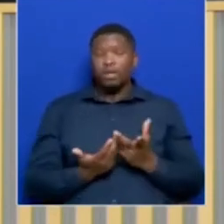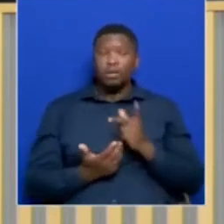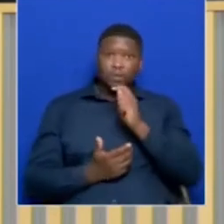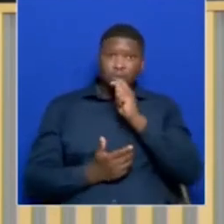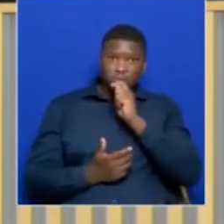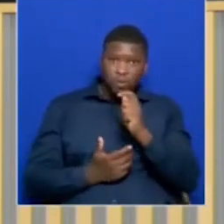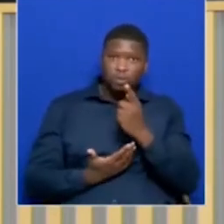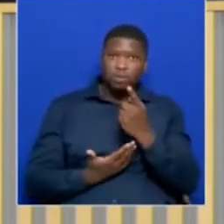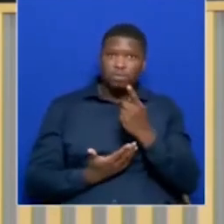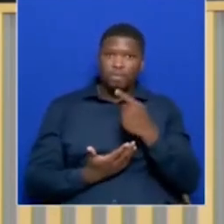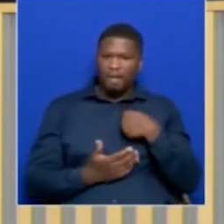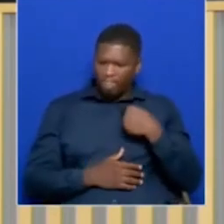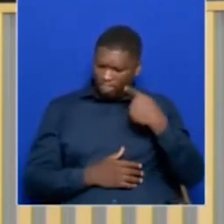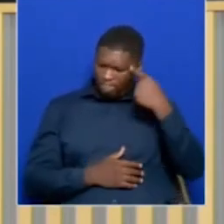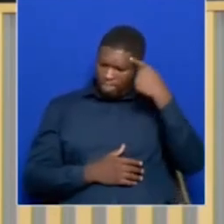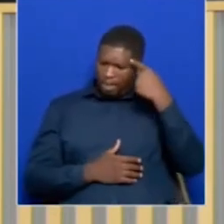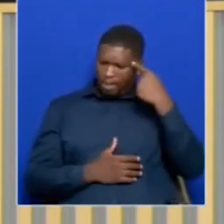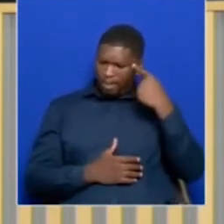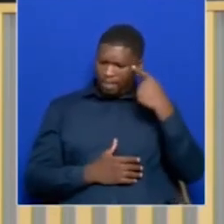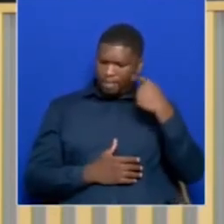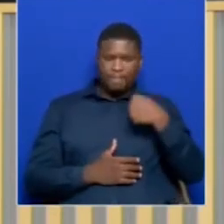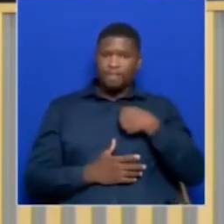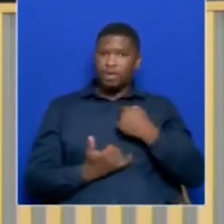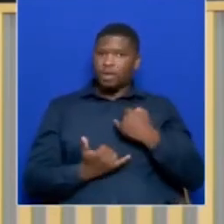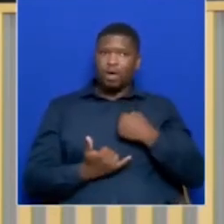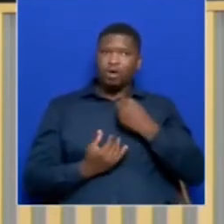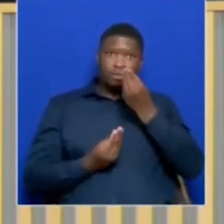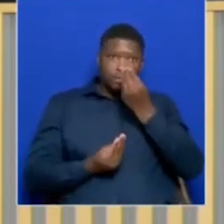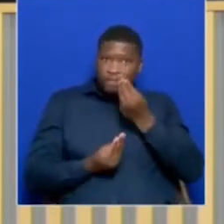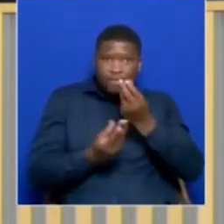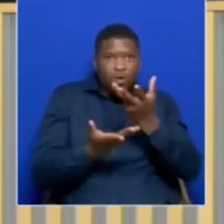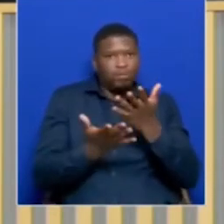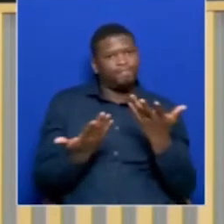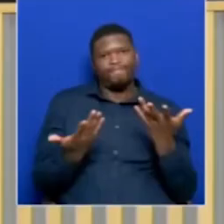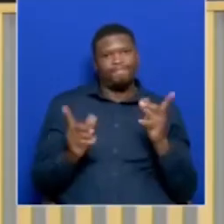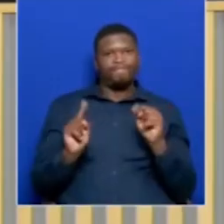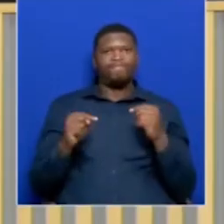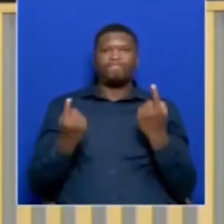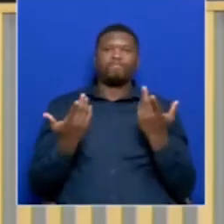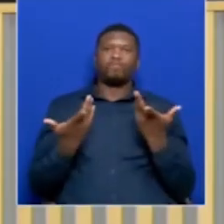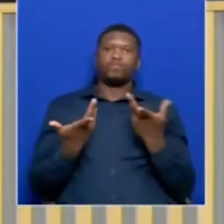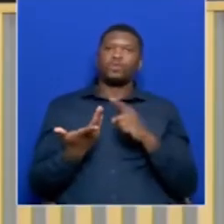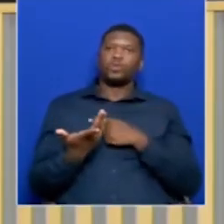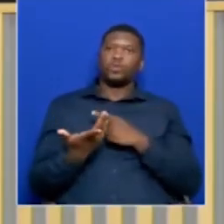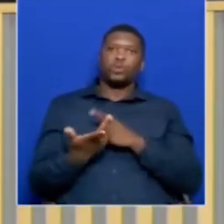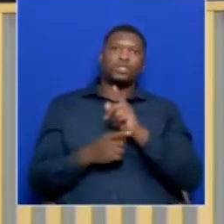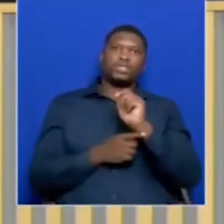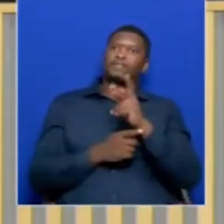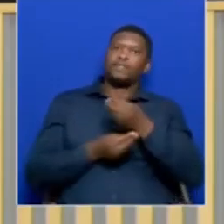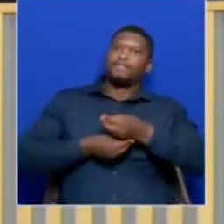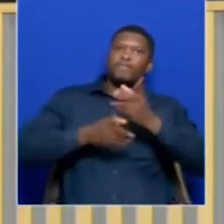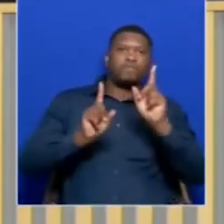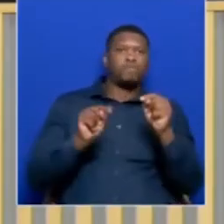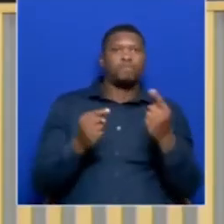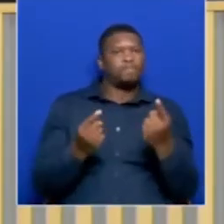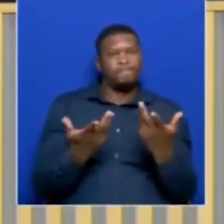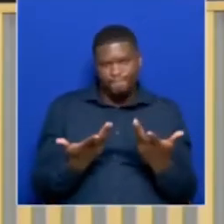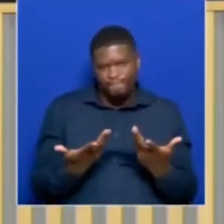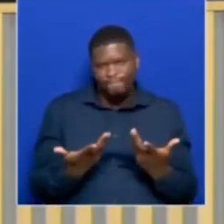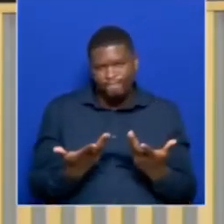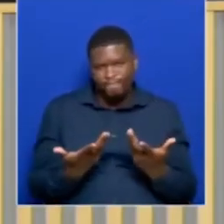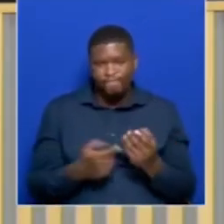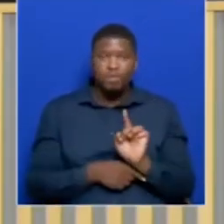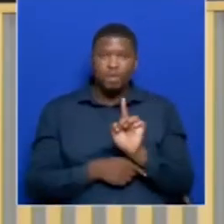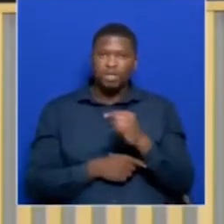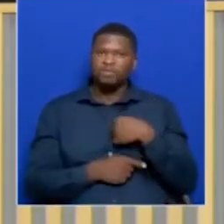be at liberty to disclose them in a public platform, but or in this forum. But I did give him all